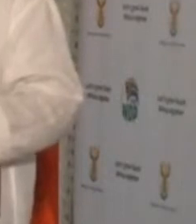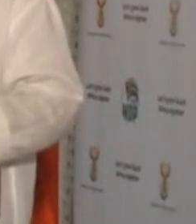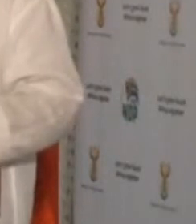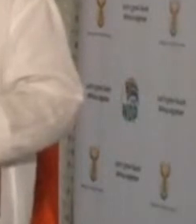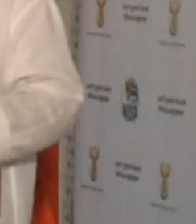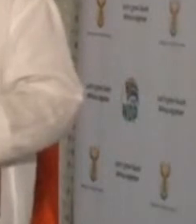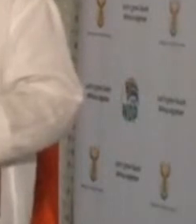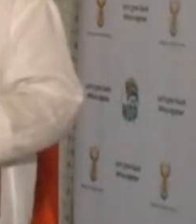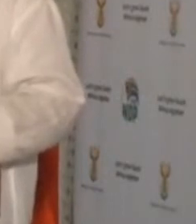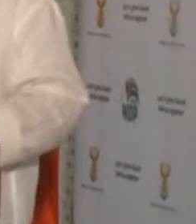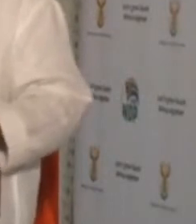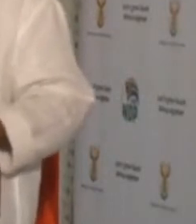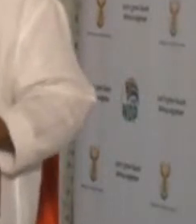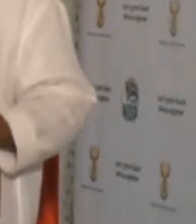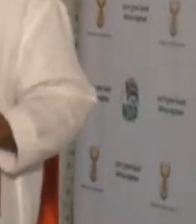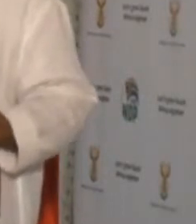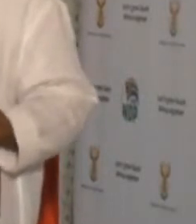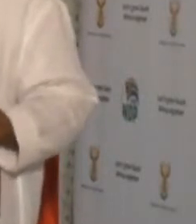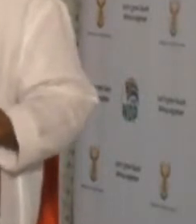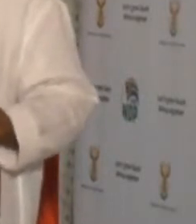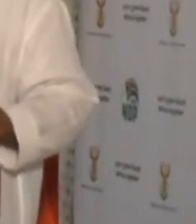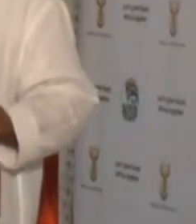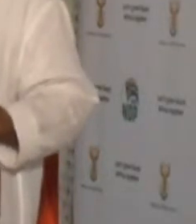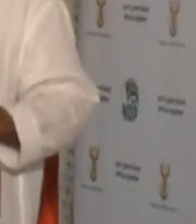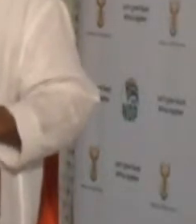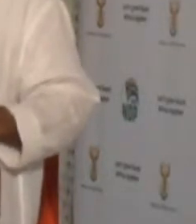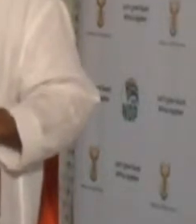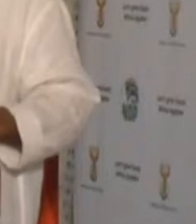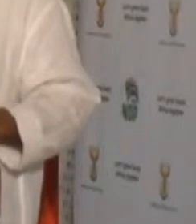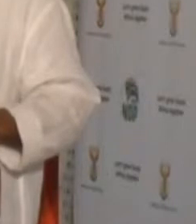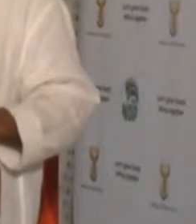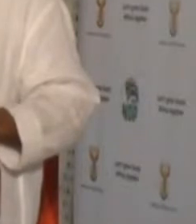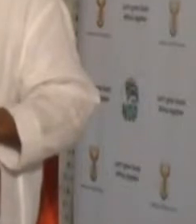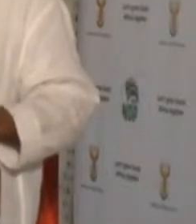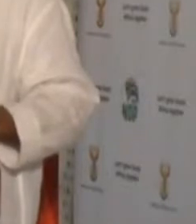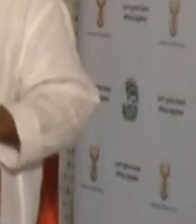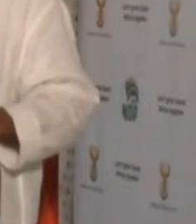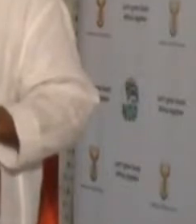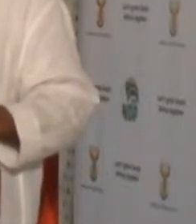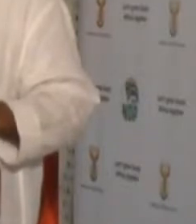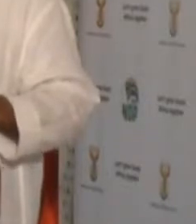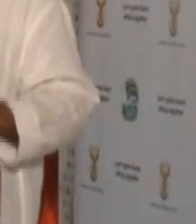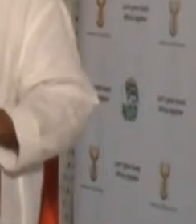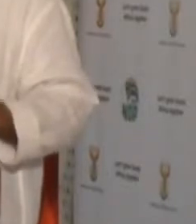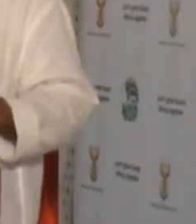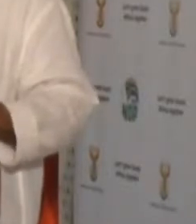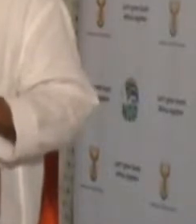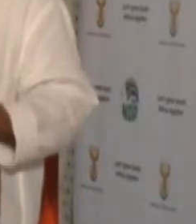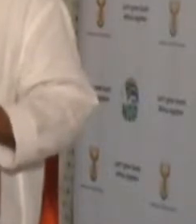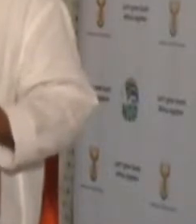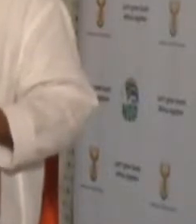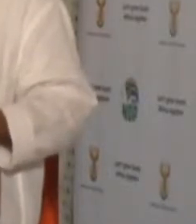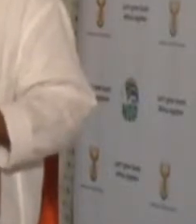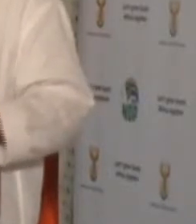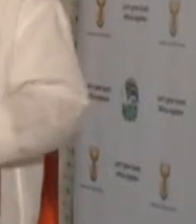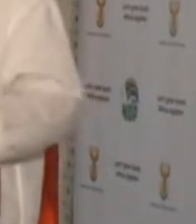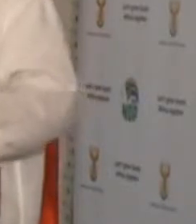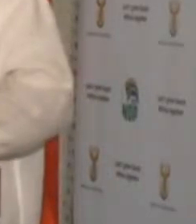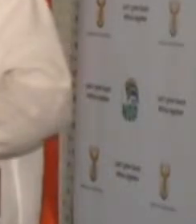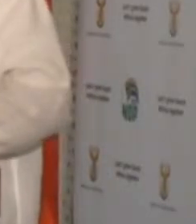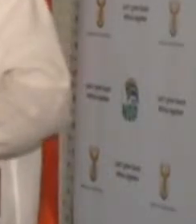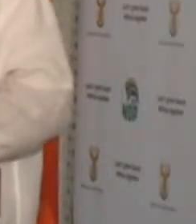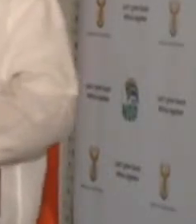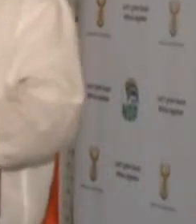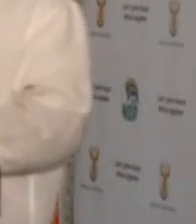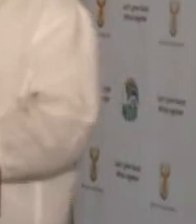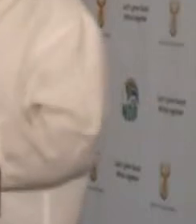in, whilst at the same time getting honorarium as an oversight body? So that's where